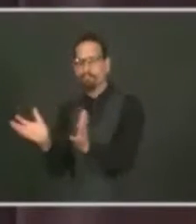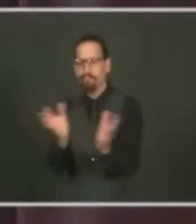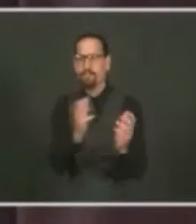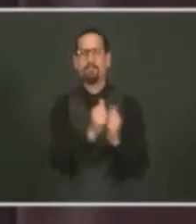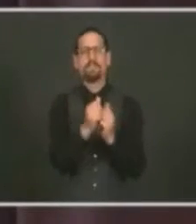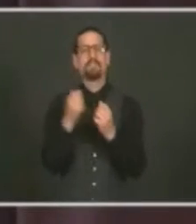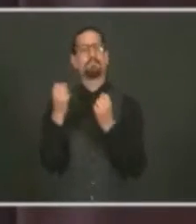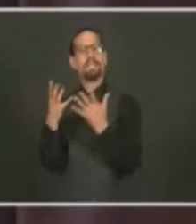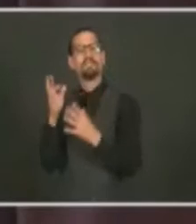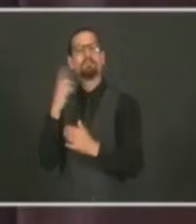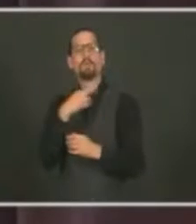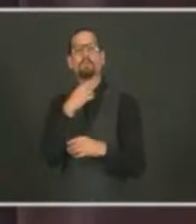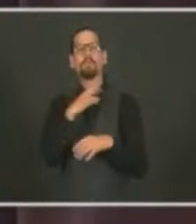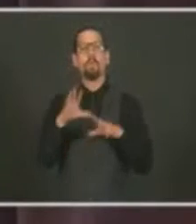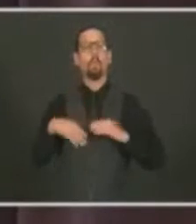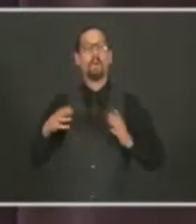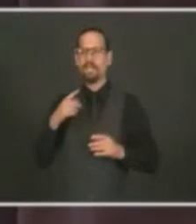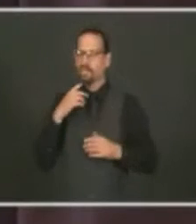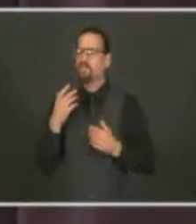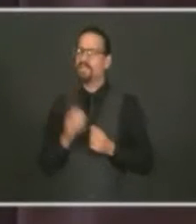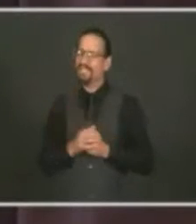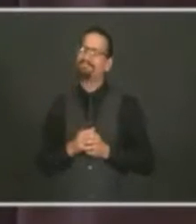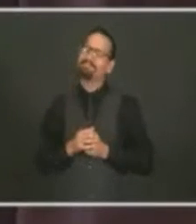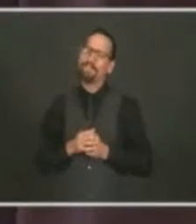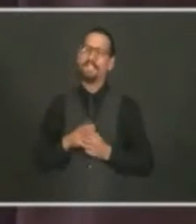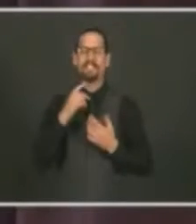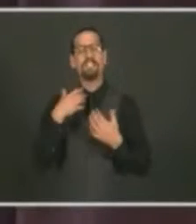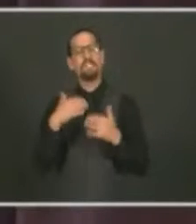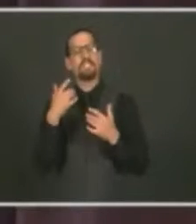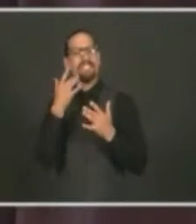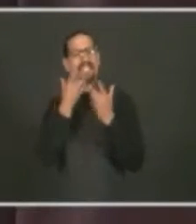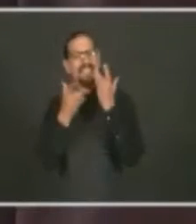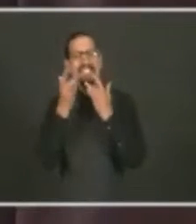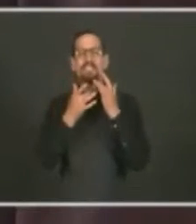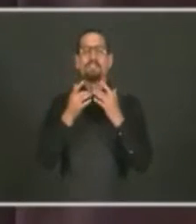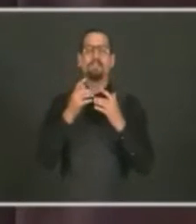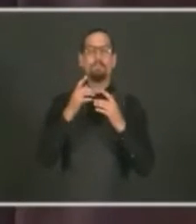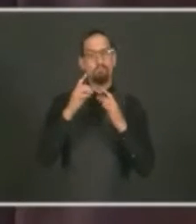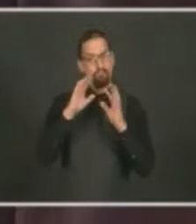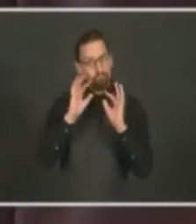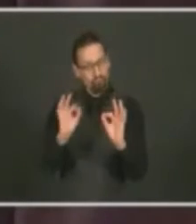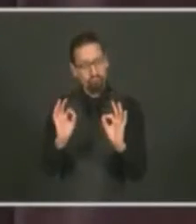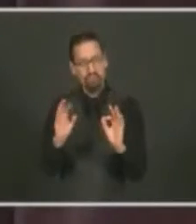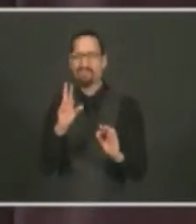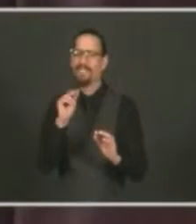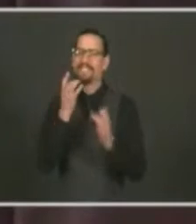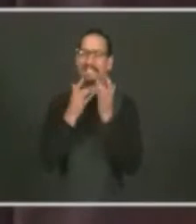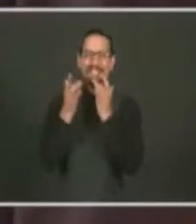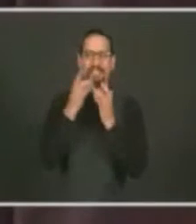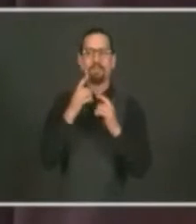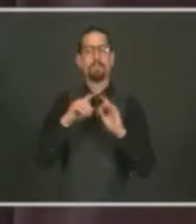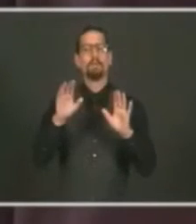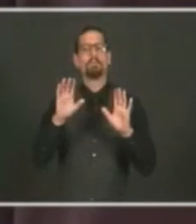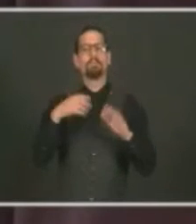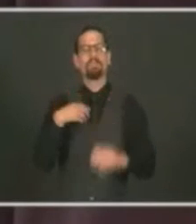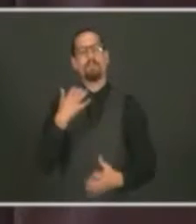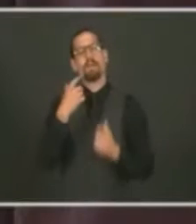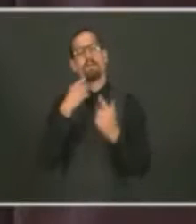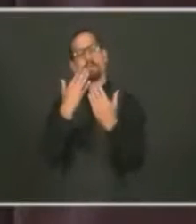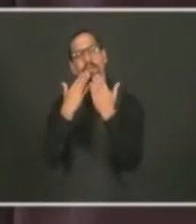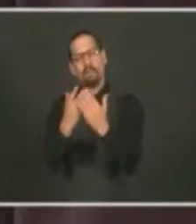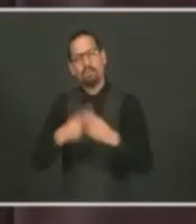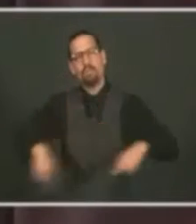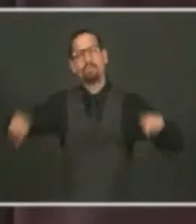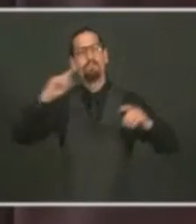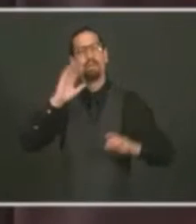know that's how you're doing. You're trying to survive. So I want to thank you for your strength and your courage and your community spirit, and I hope